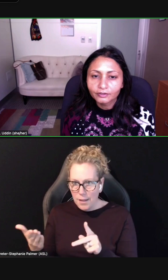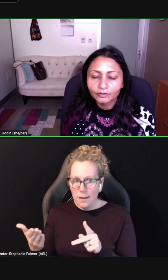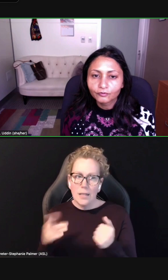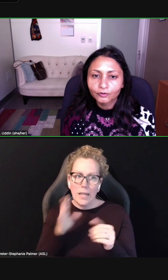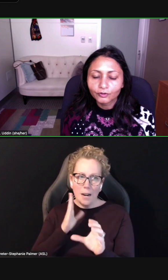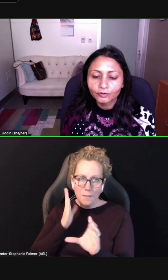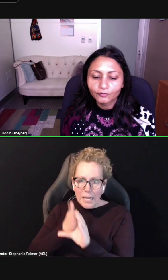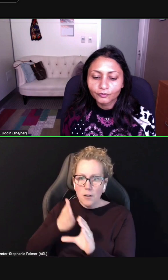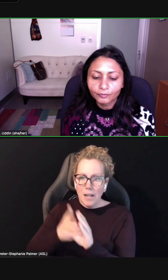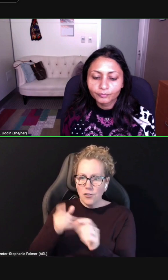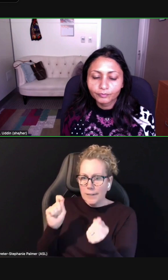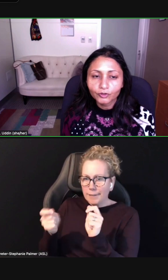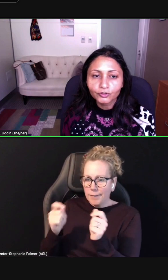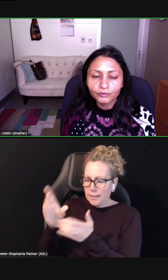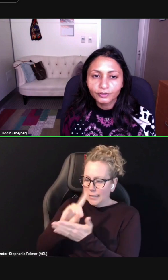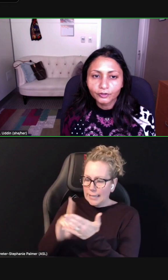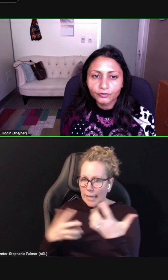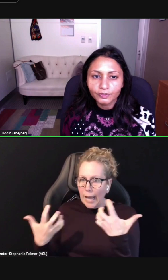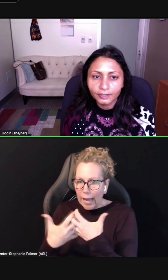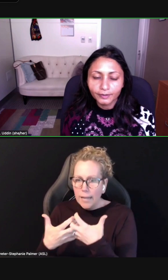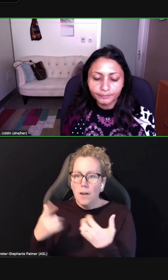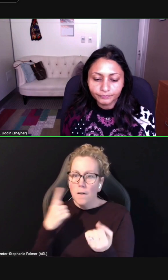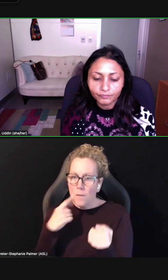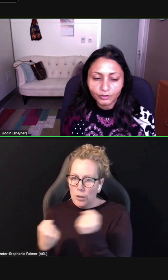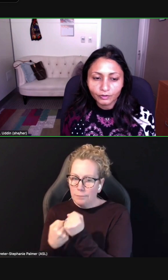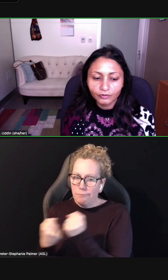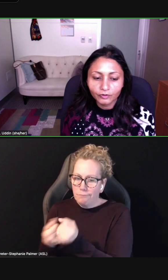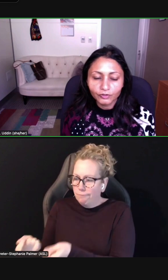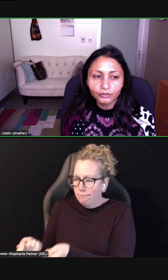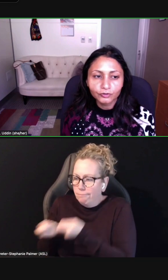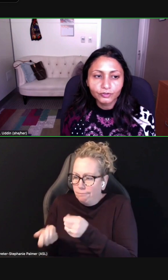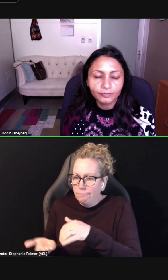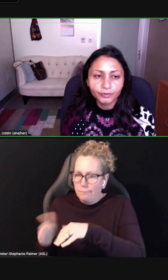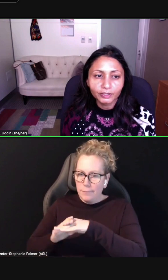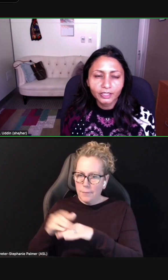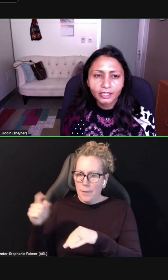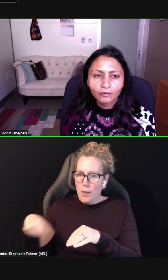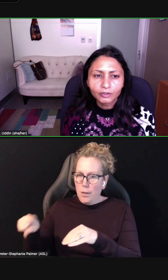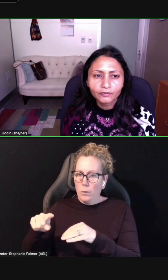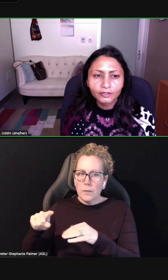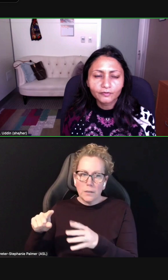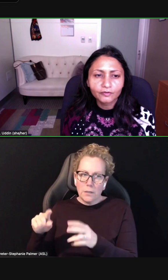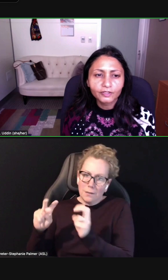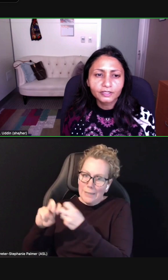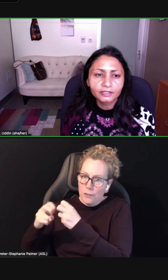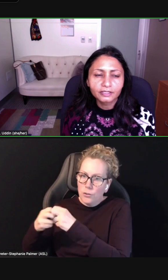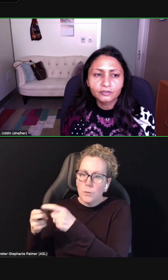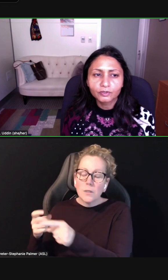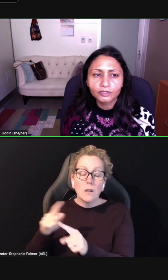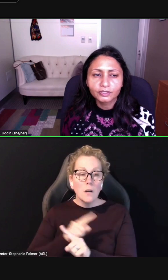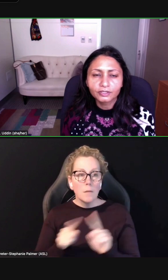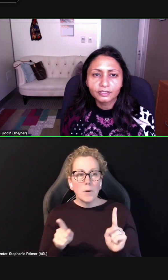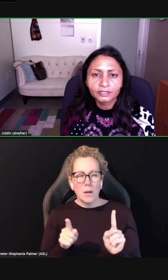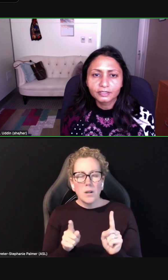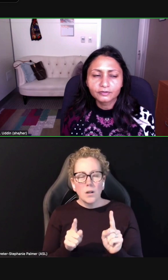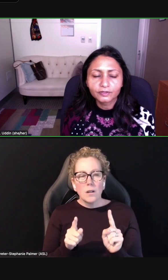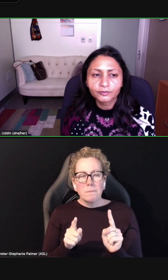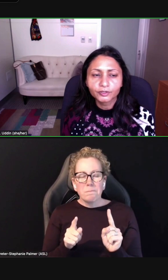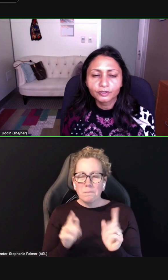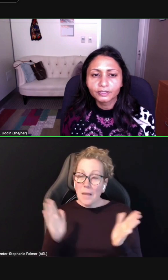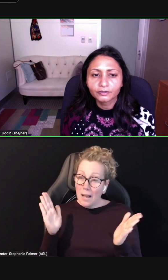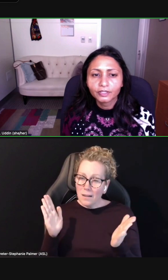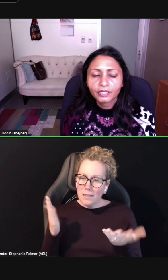interventions that are tailored for bolstering those issues. But one of the things that's less well studied